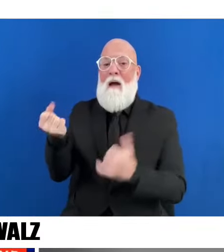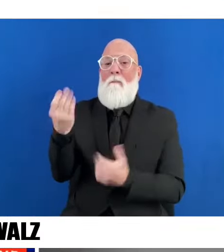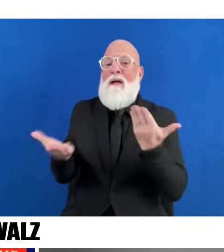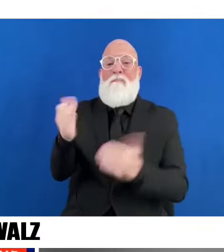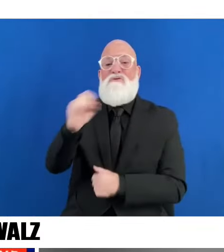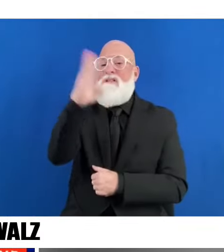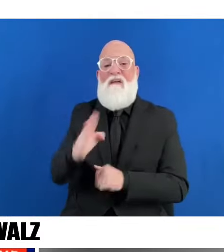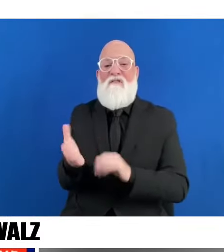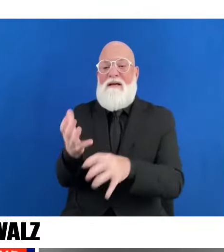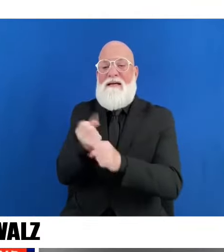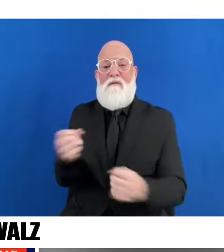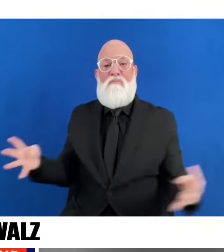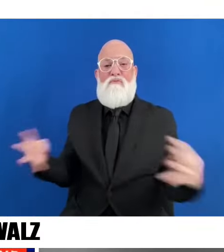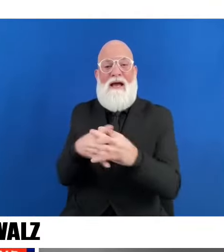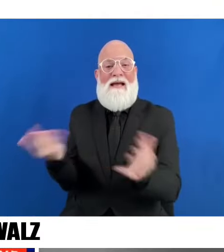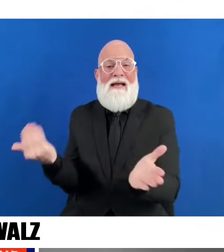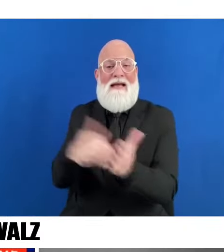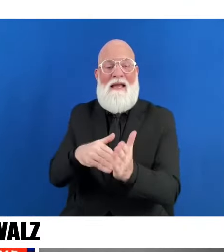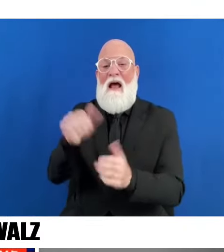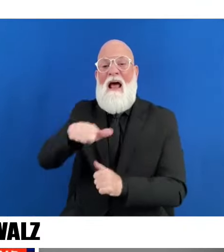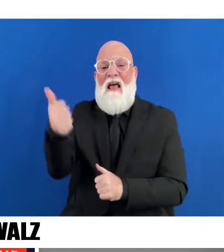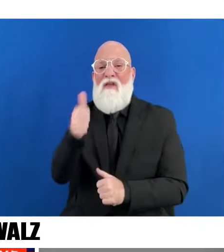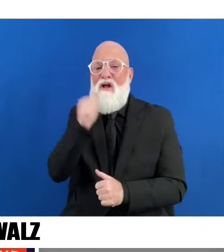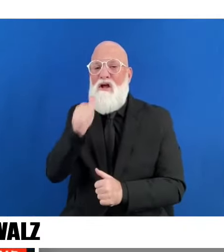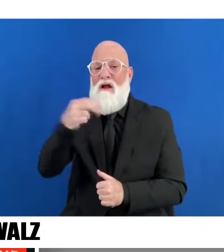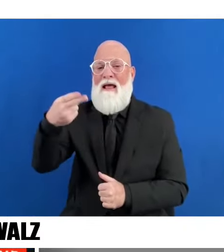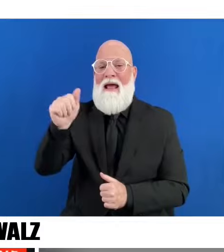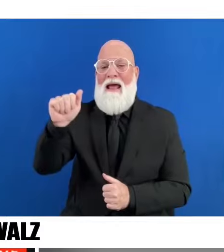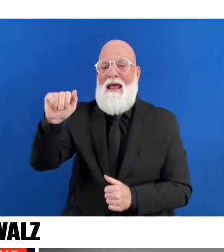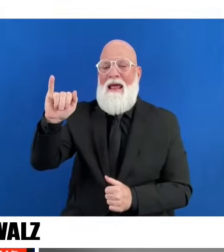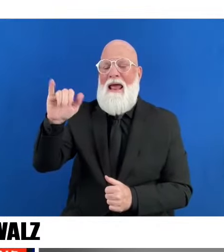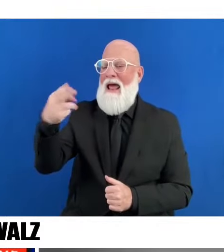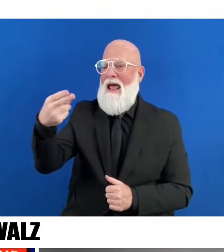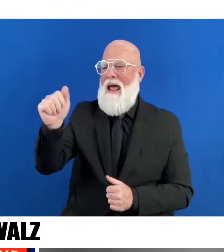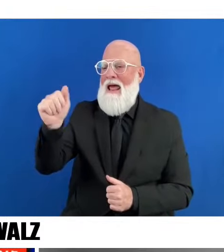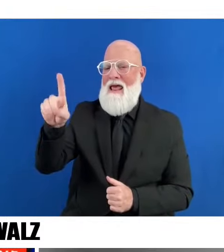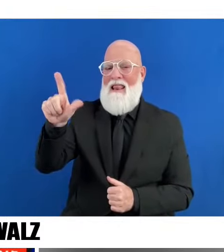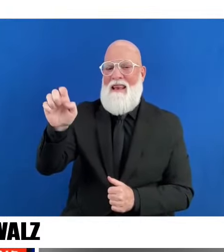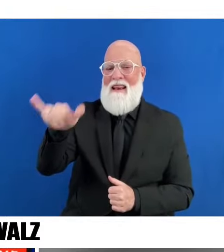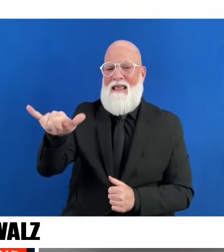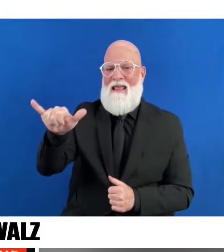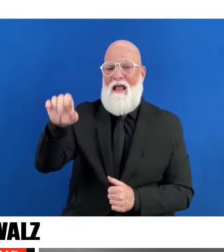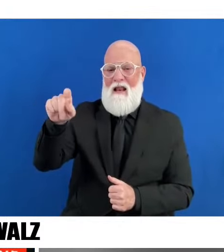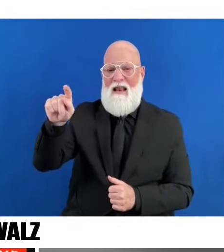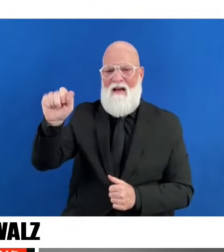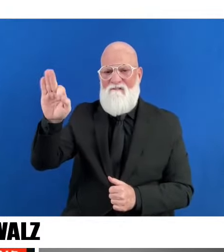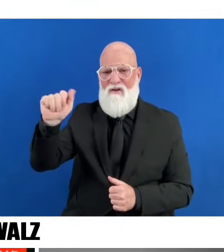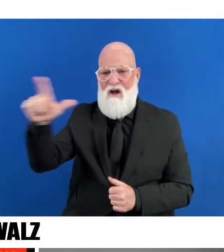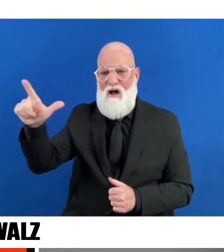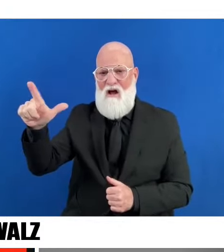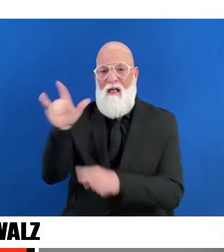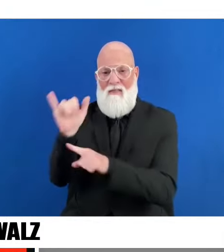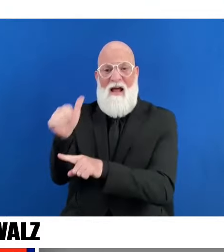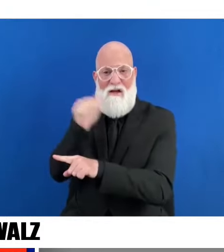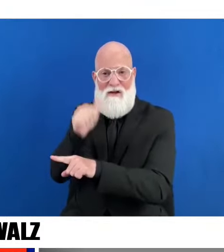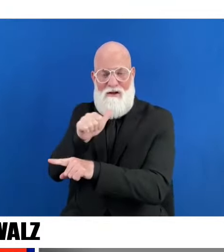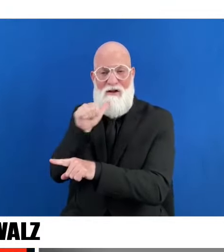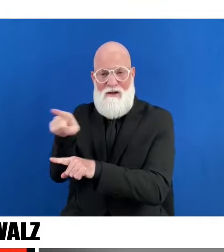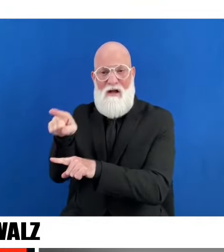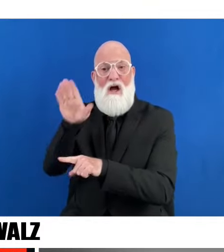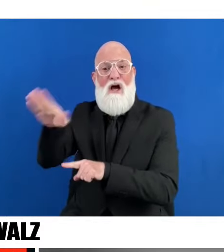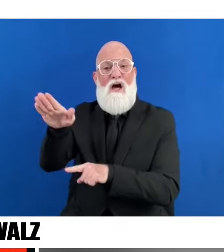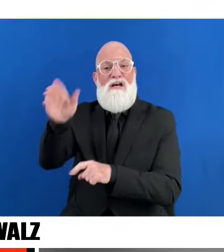stepfather. Those are horrific. Now, when God asked about that, Senator Vance said, 2 wrongs don't make a right. There is no right in